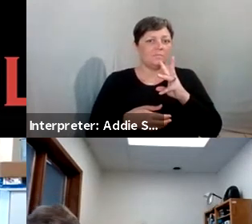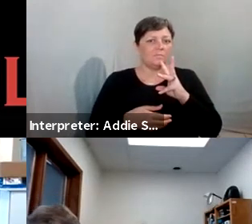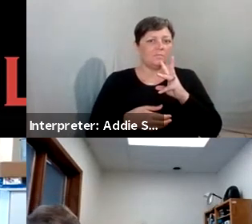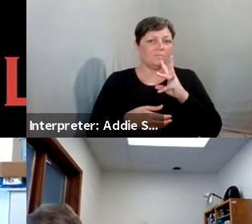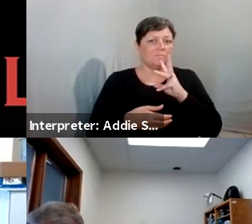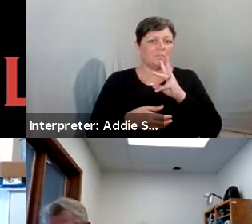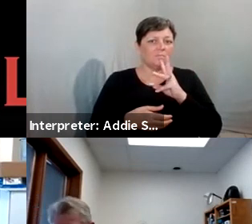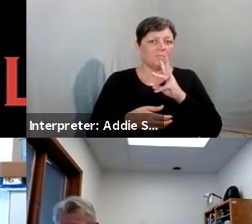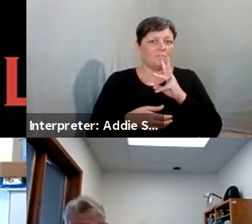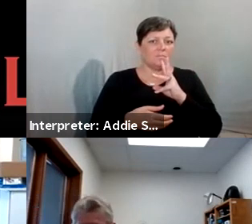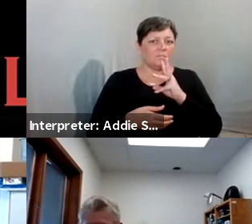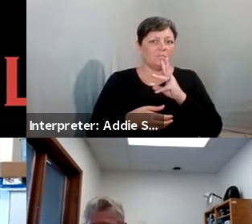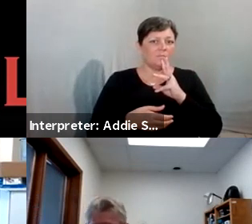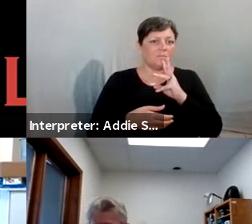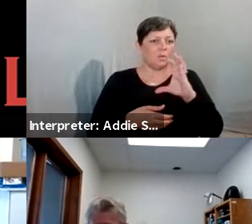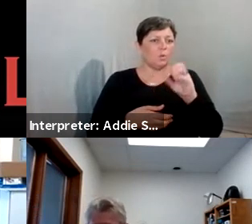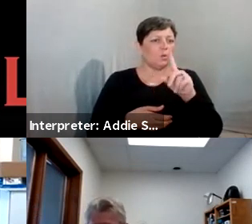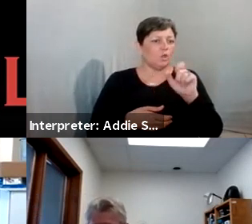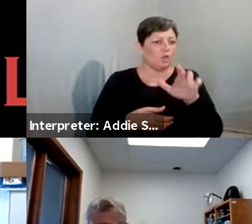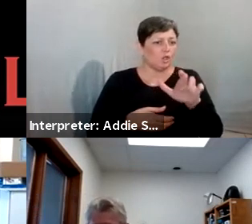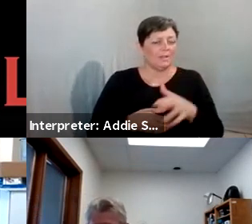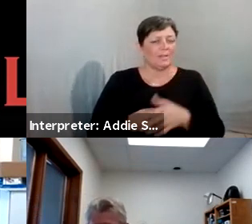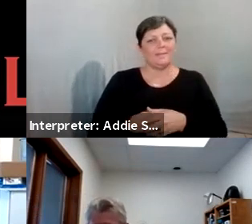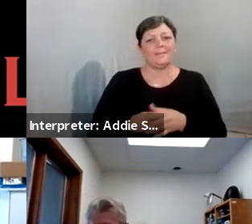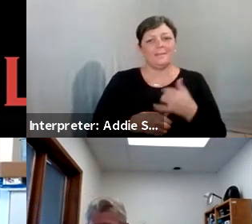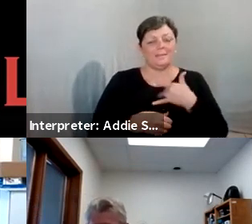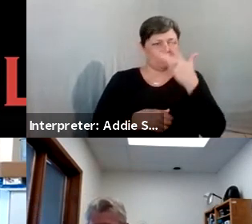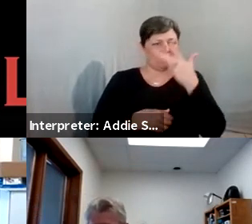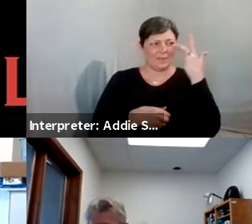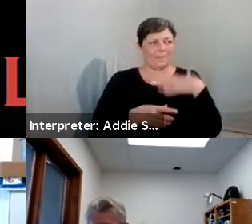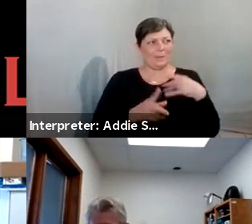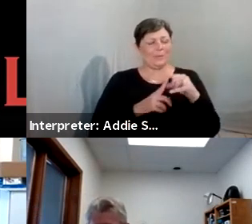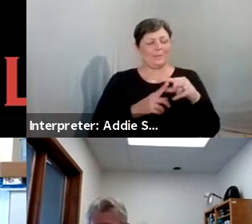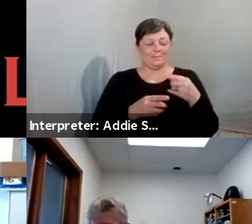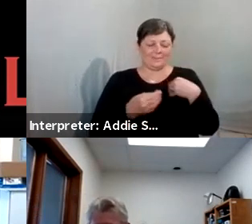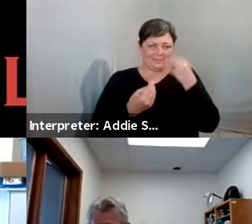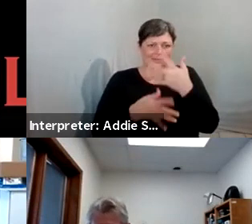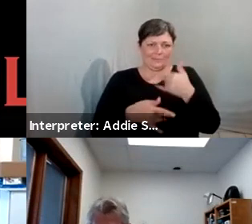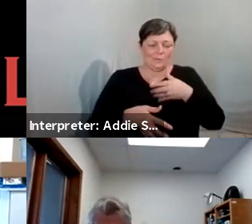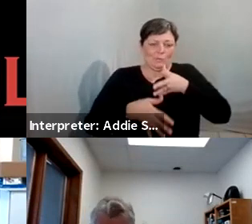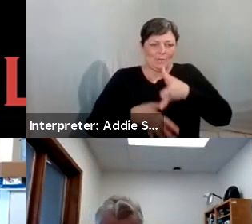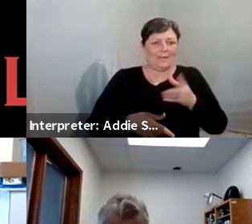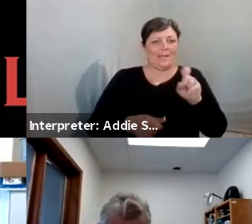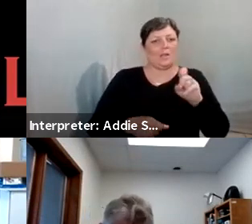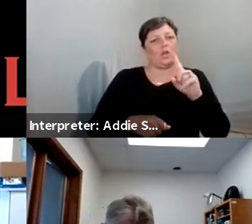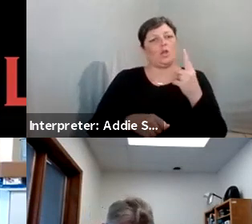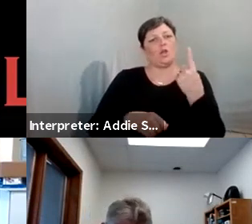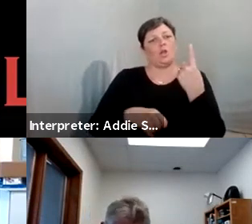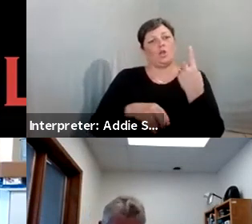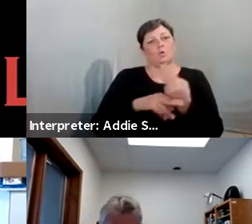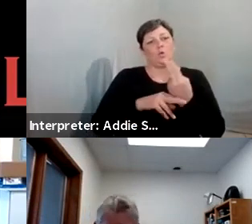what do you call it, where you get the water cooler. I'm losing my words. See, I told you I'm a grandma. To only use a 1-use cup one